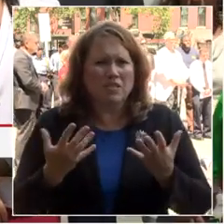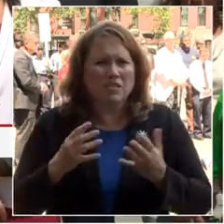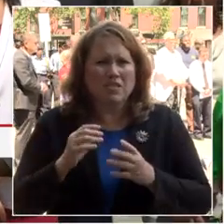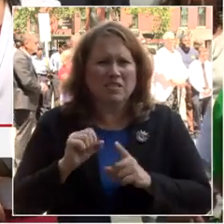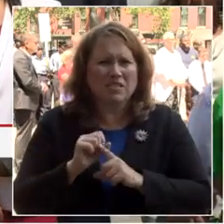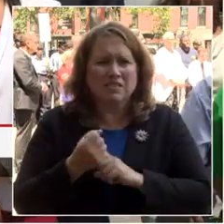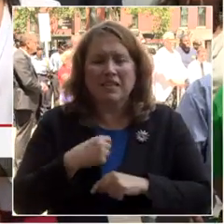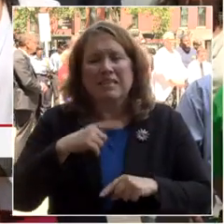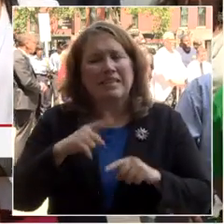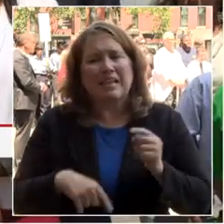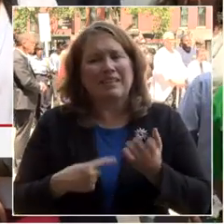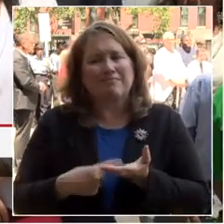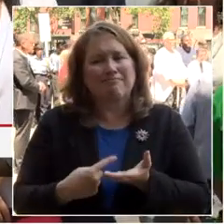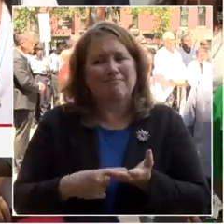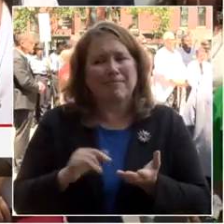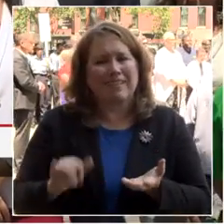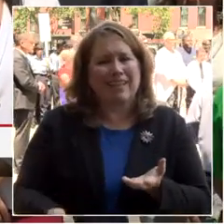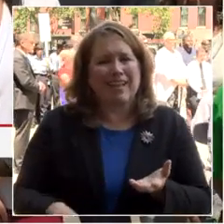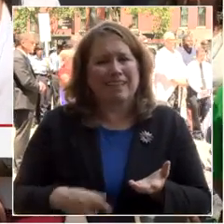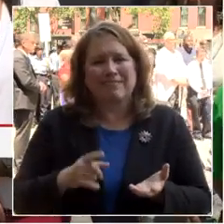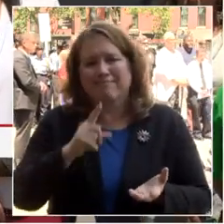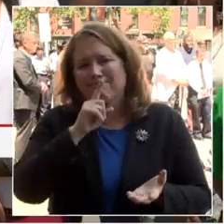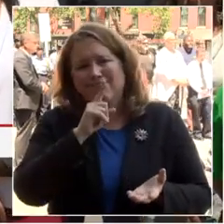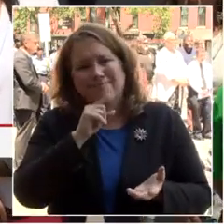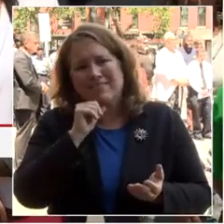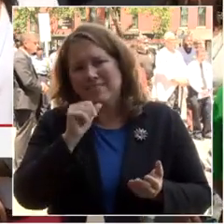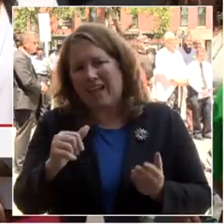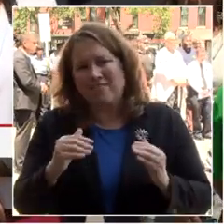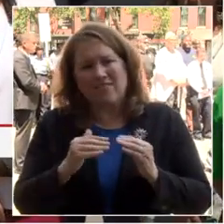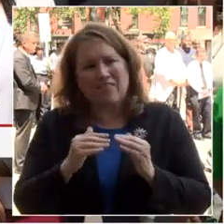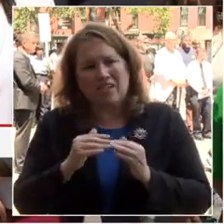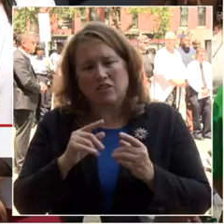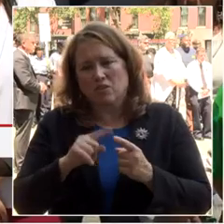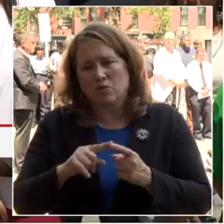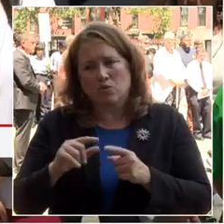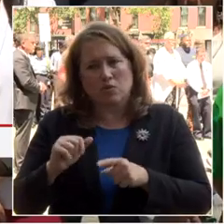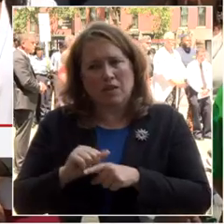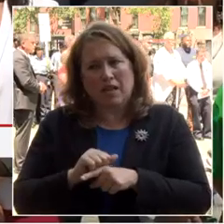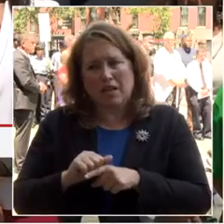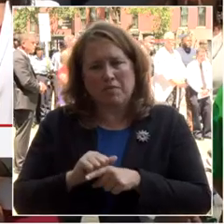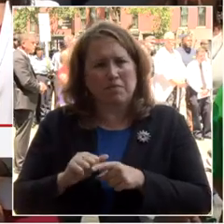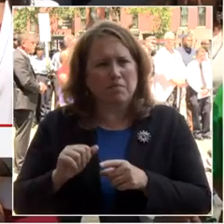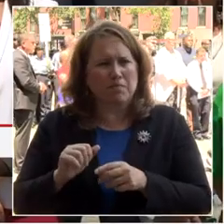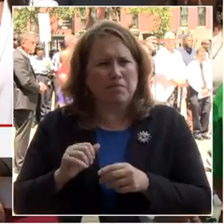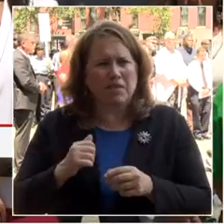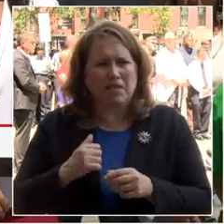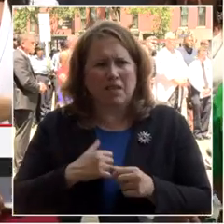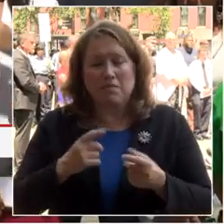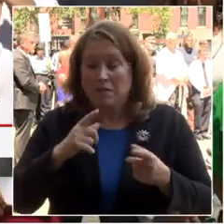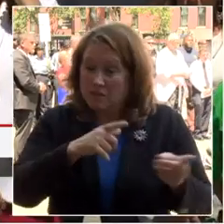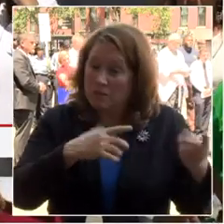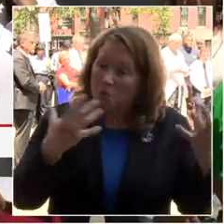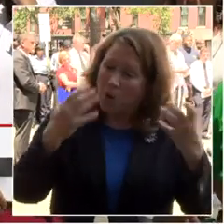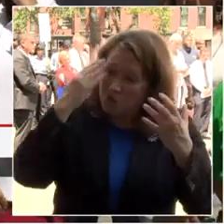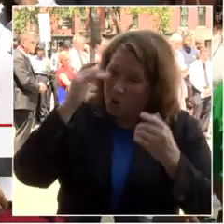about negotiations. Those are unfair labor practices. At what point can we expect a resolution or a new